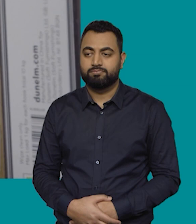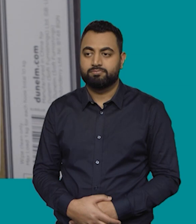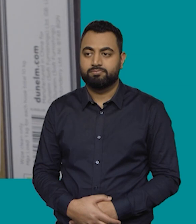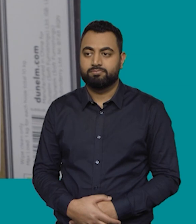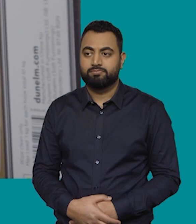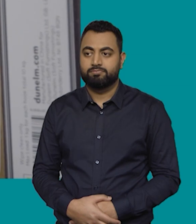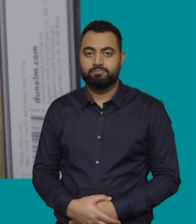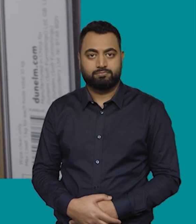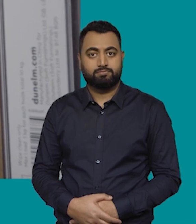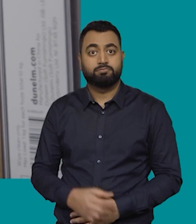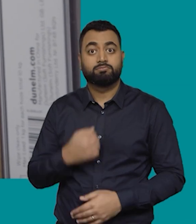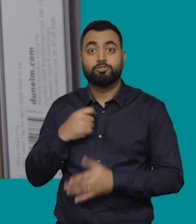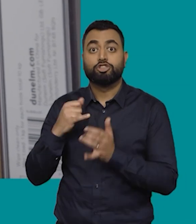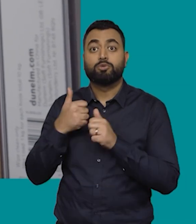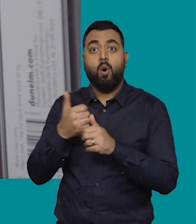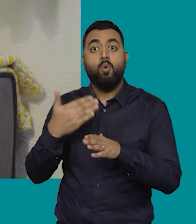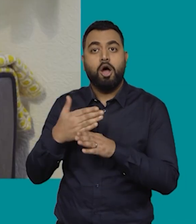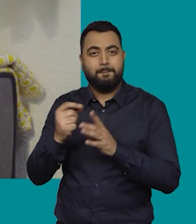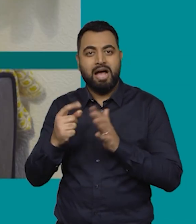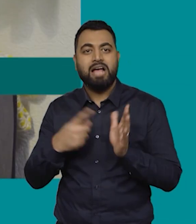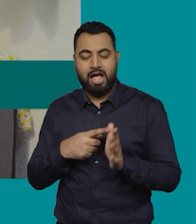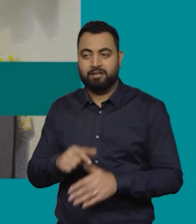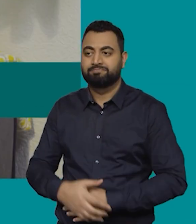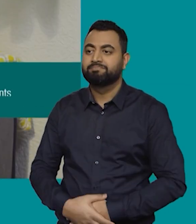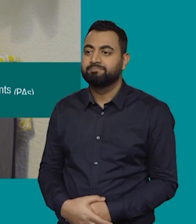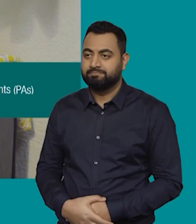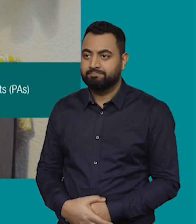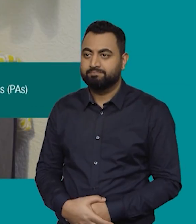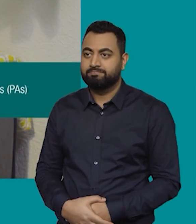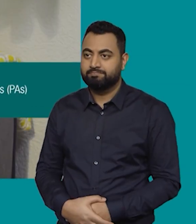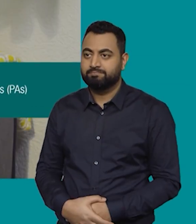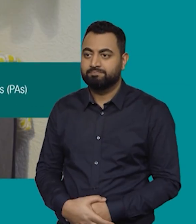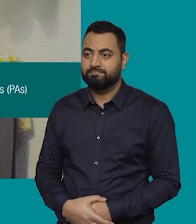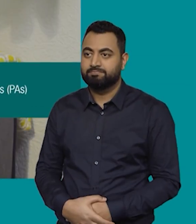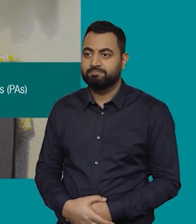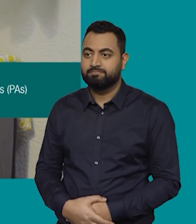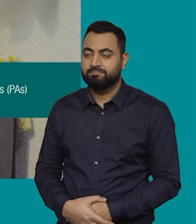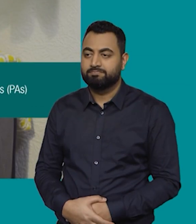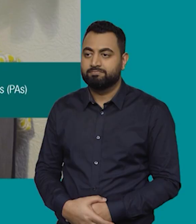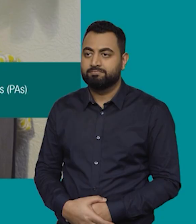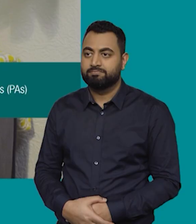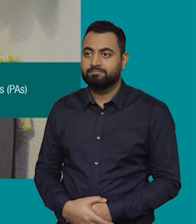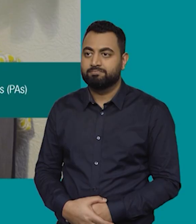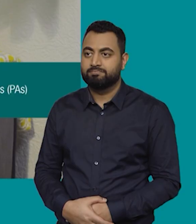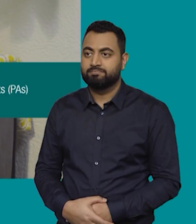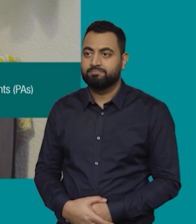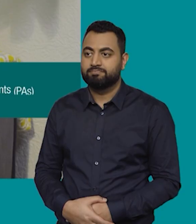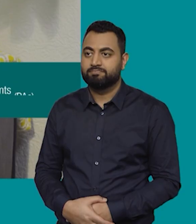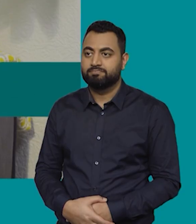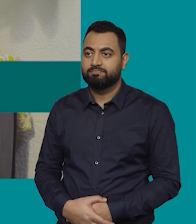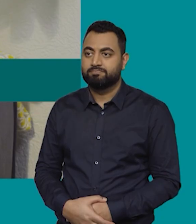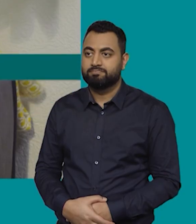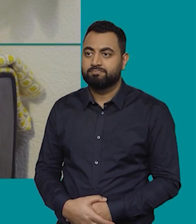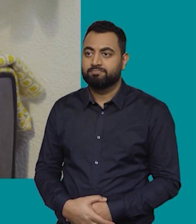With the support workers and PAs that I use, I will sit down and have a one-to-one. And I've got some rules that I'll obviously explain to